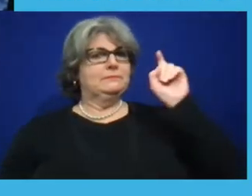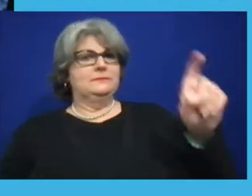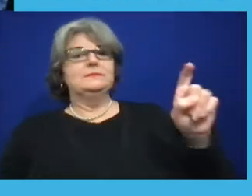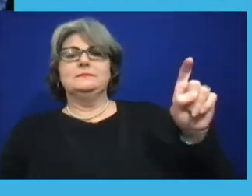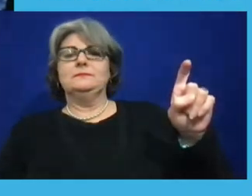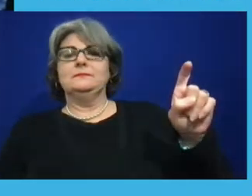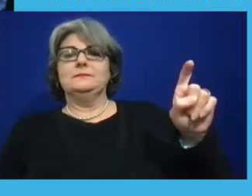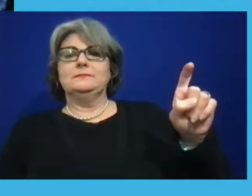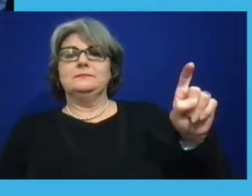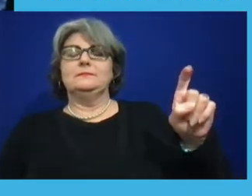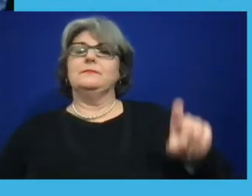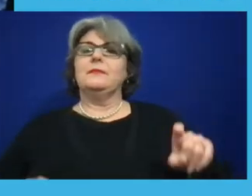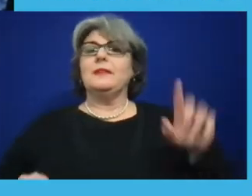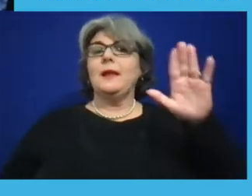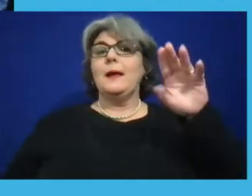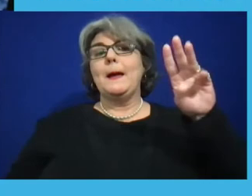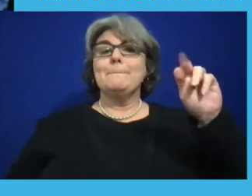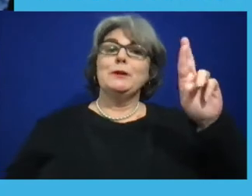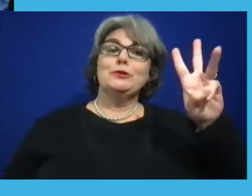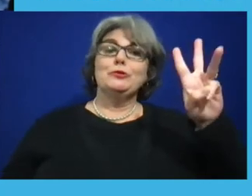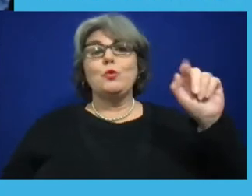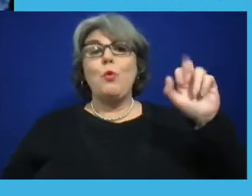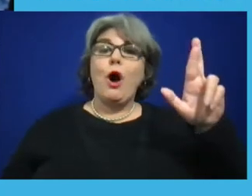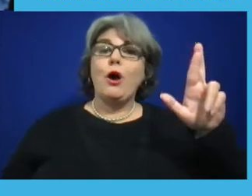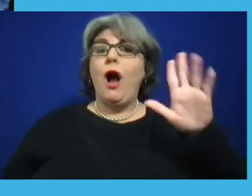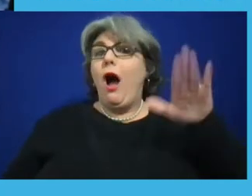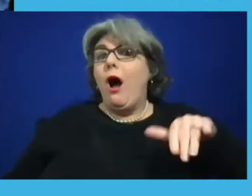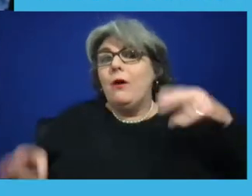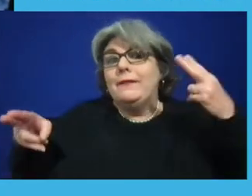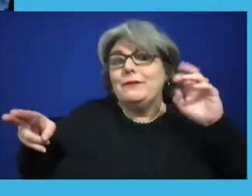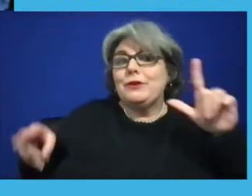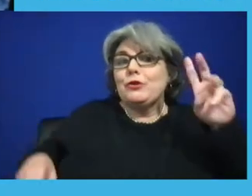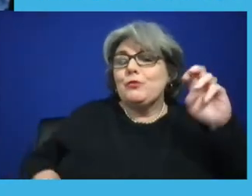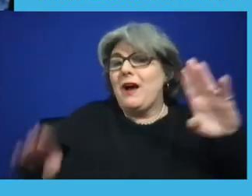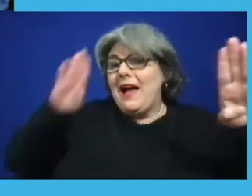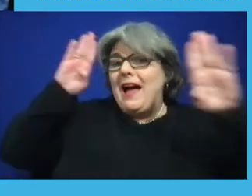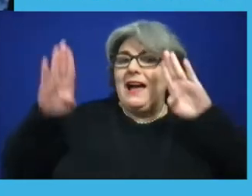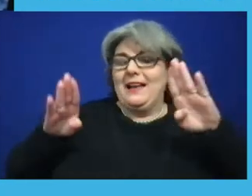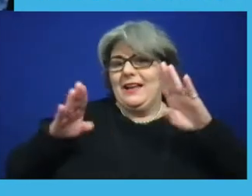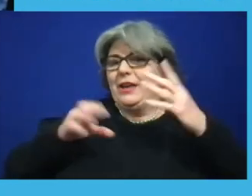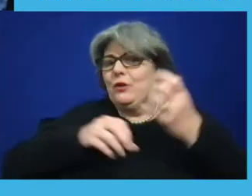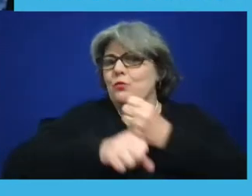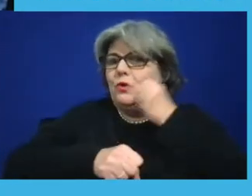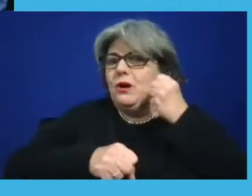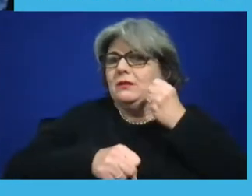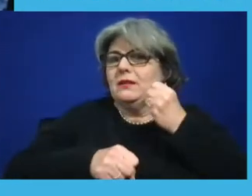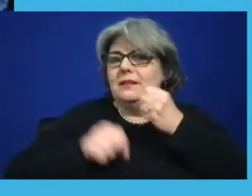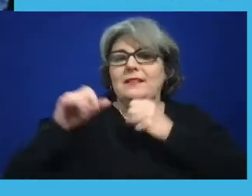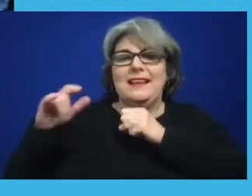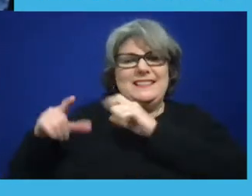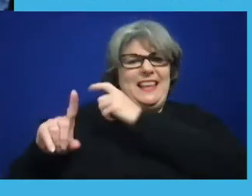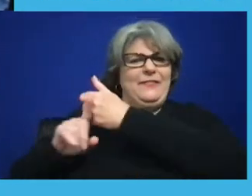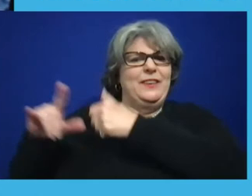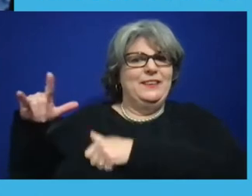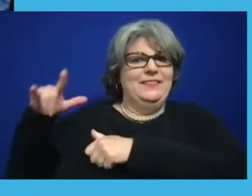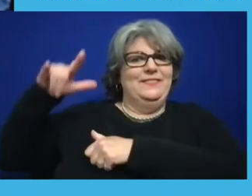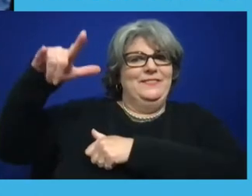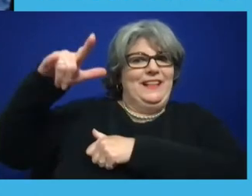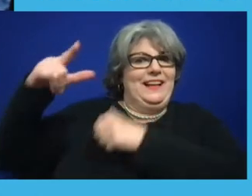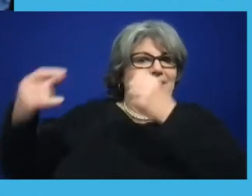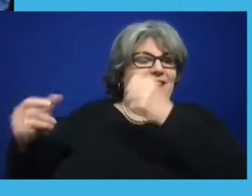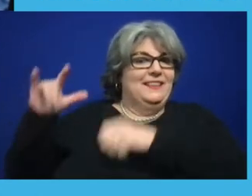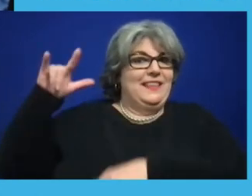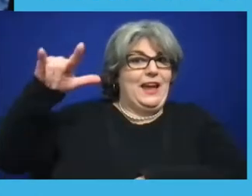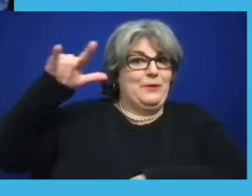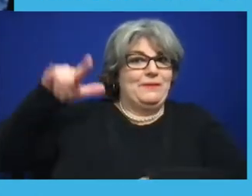Let's say you're at the airport and you see Mr. Walker, and you say, hey, there's Herschel Walker,